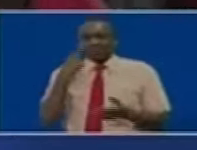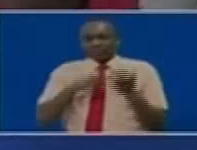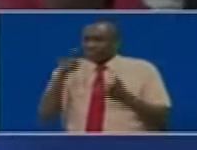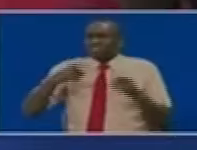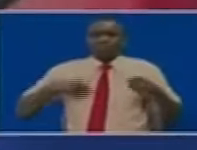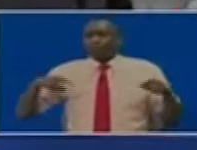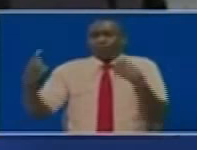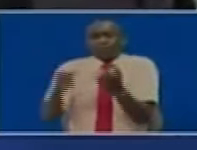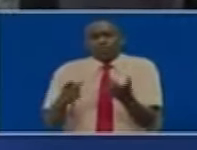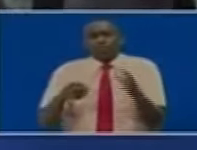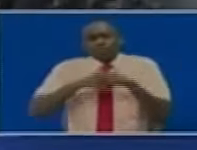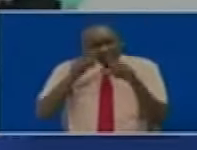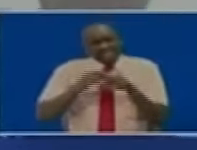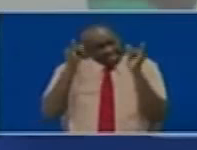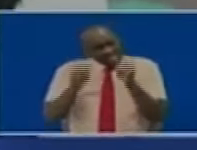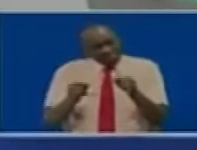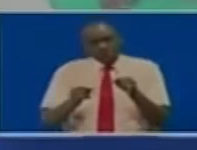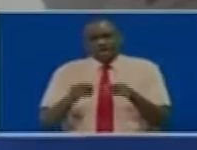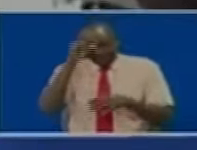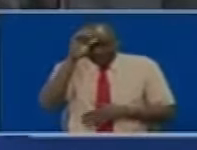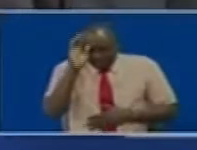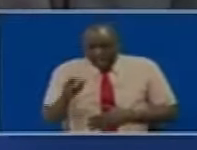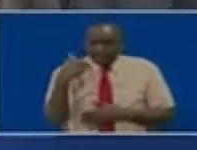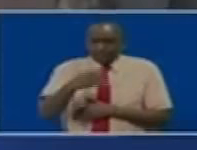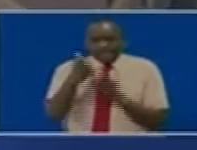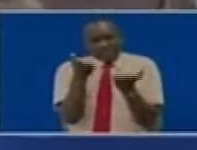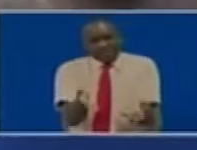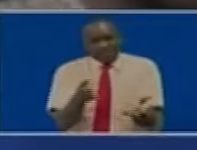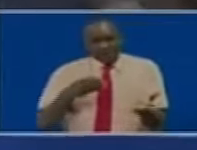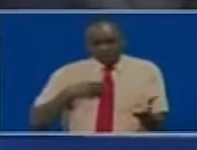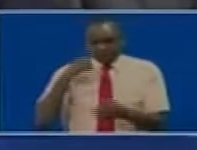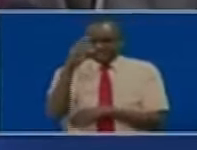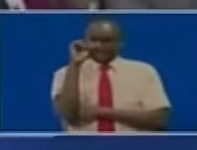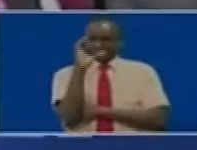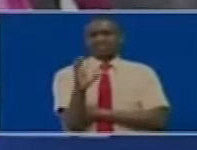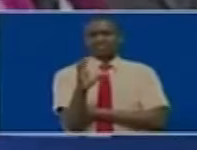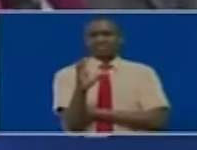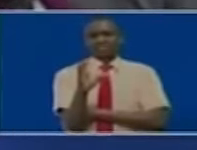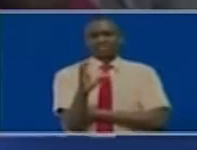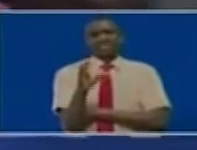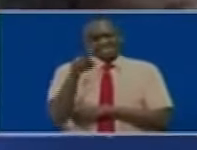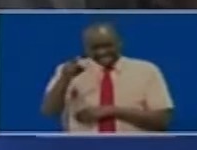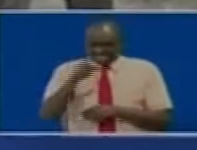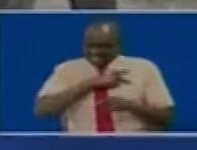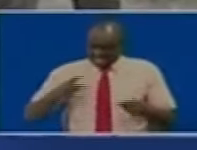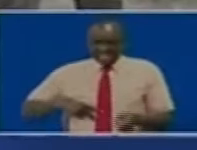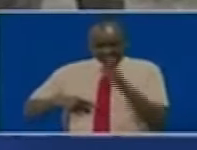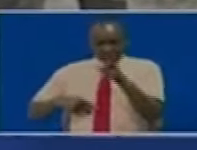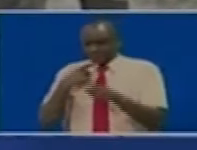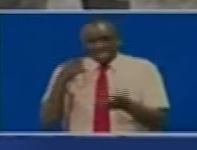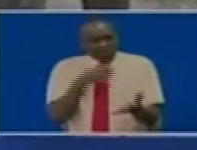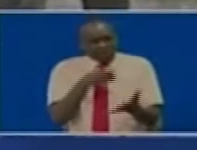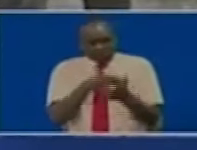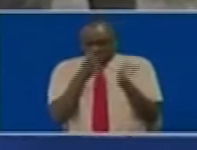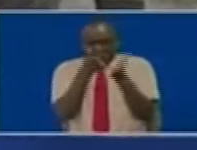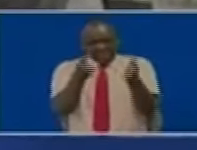fighting to create a new republic on the border with the Democratic Republic of Congo. Charles Wesley Mumbere has denied any